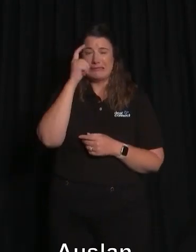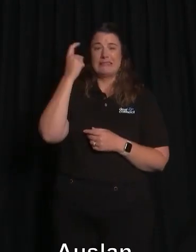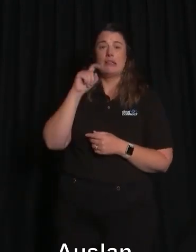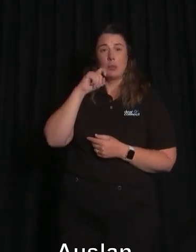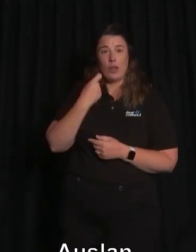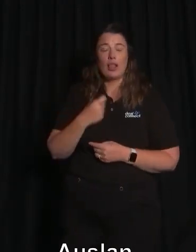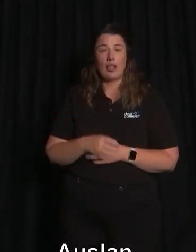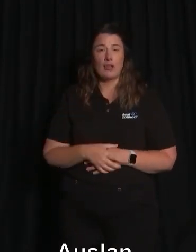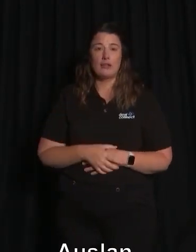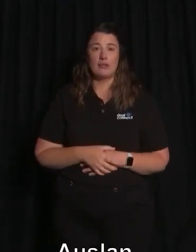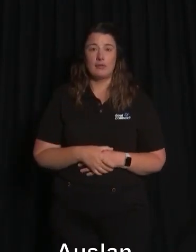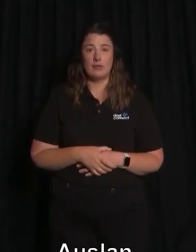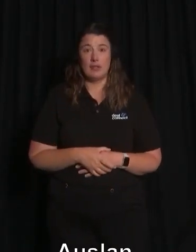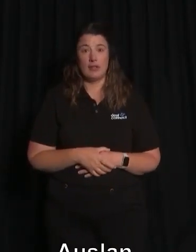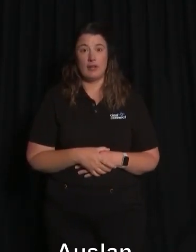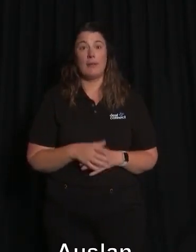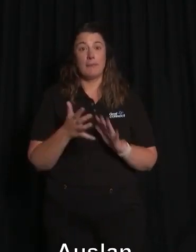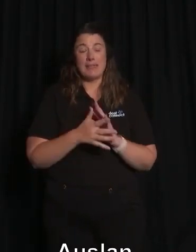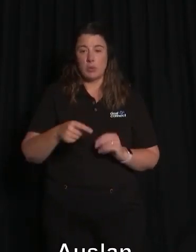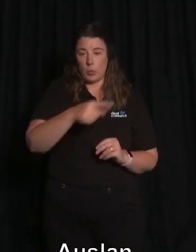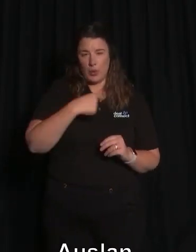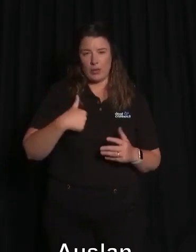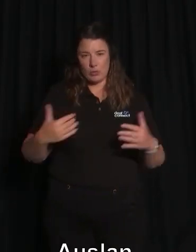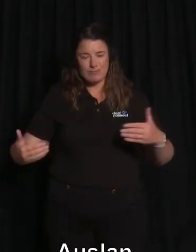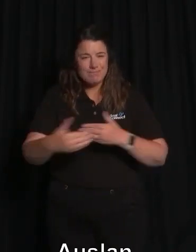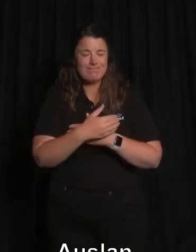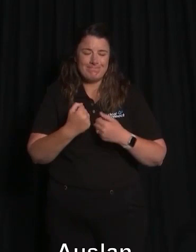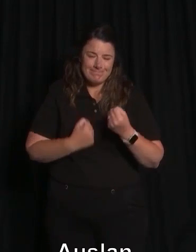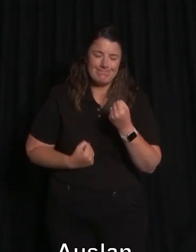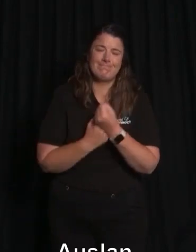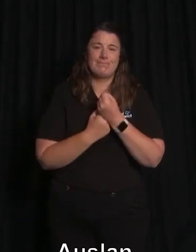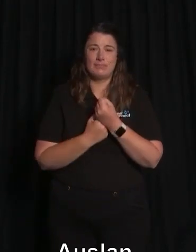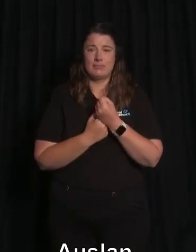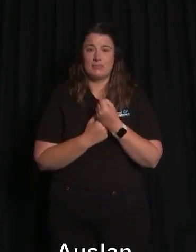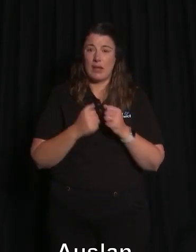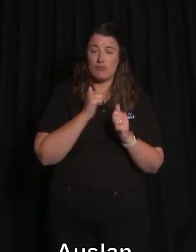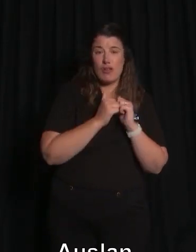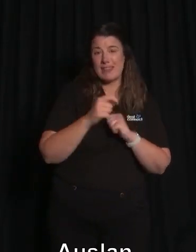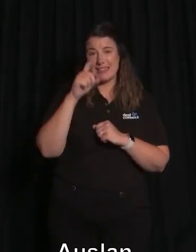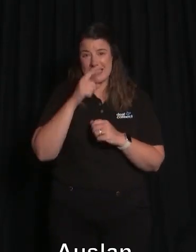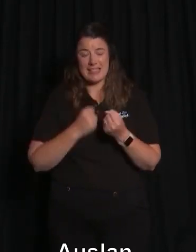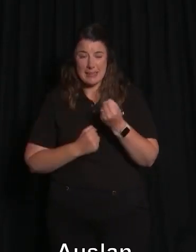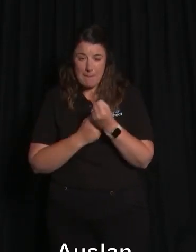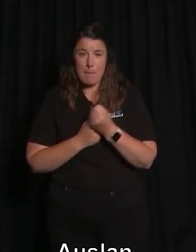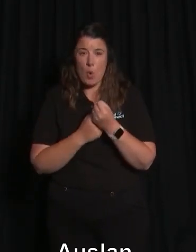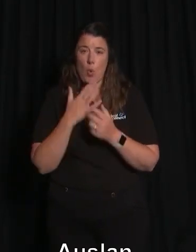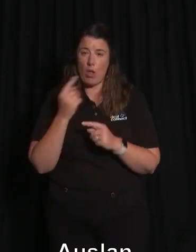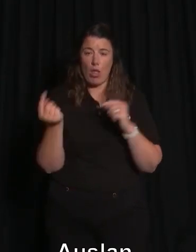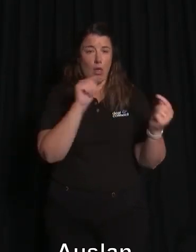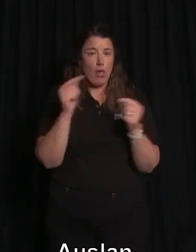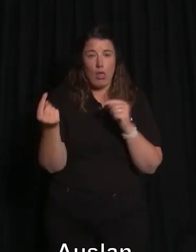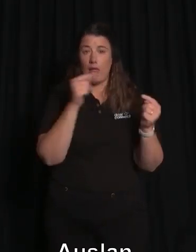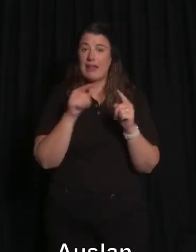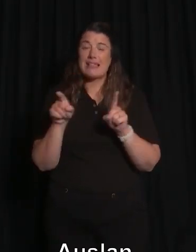well be a need for us to embrace First Nations brothers and sisters and put our arms around them, as we did